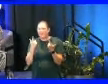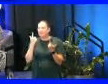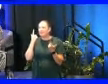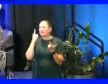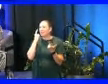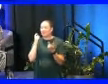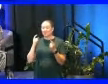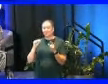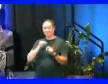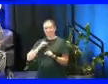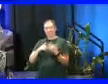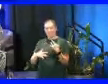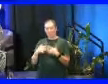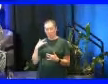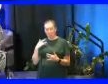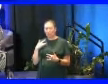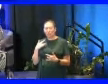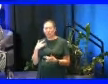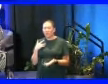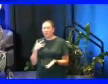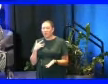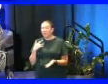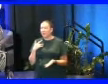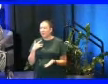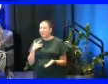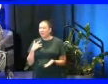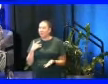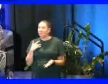as somebody with bipolar disorder, we have the